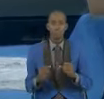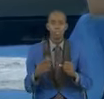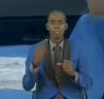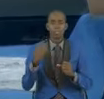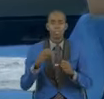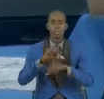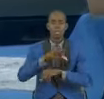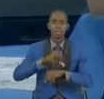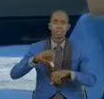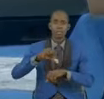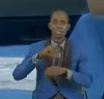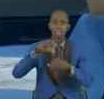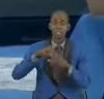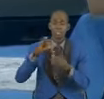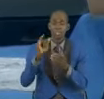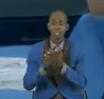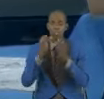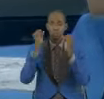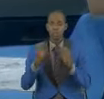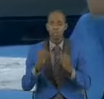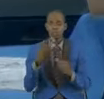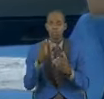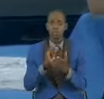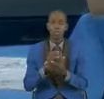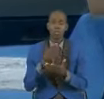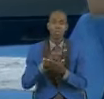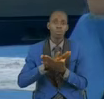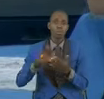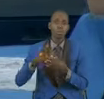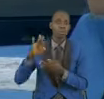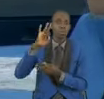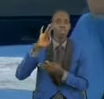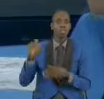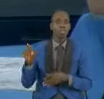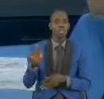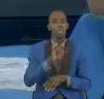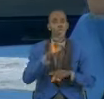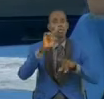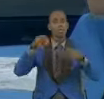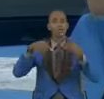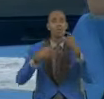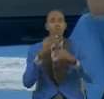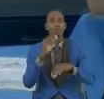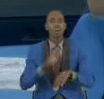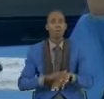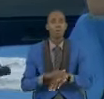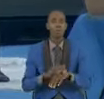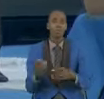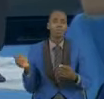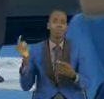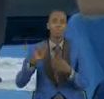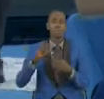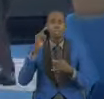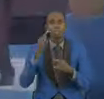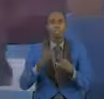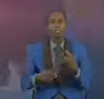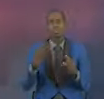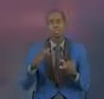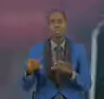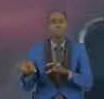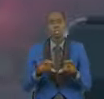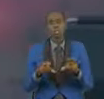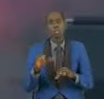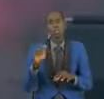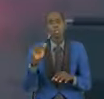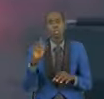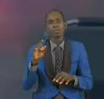that Holy Spirit, as they went on till the end of the Acts of the Apostles. And then they had